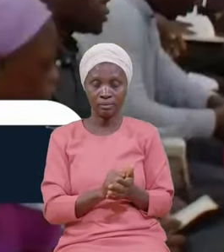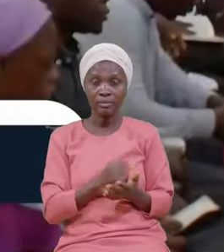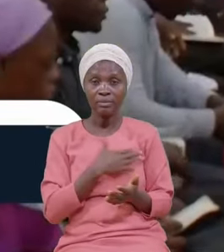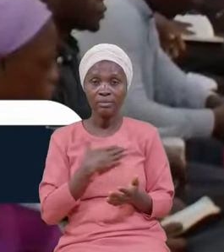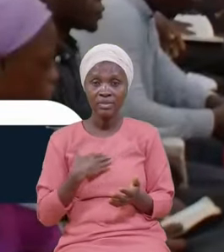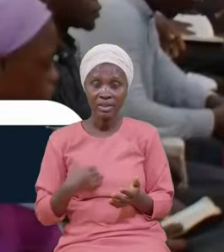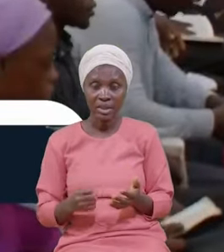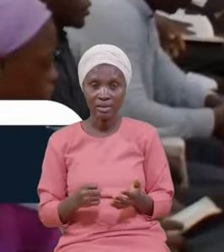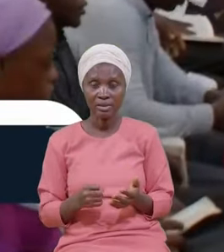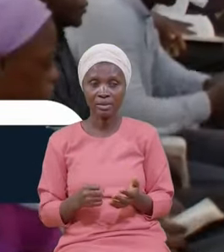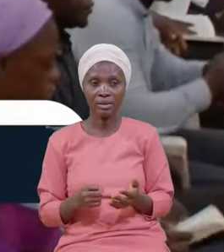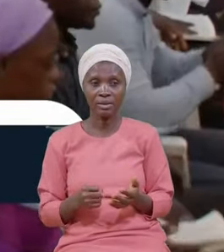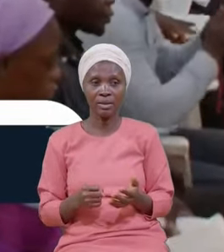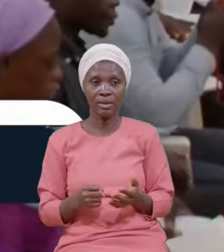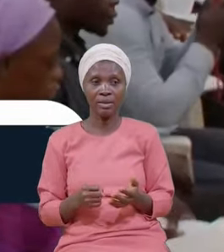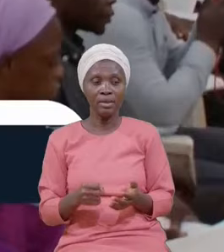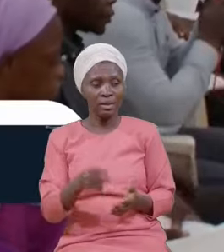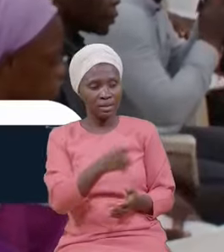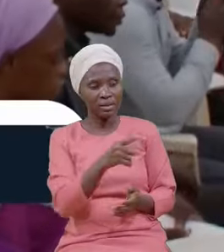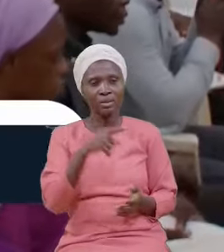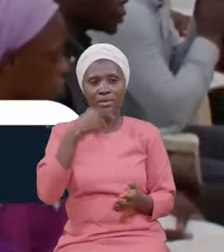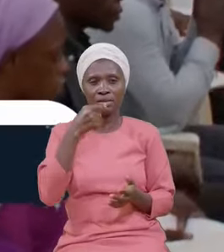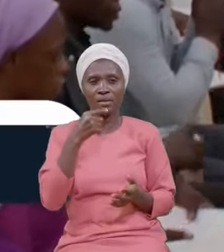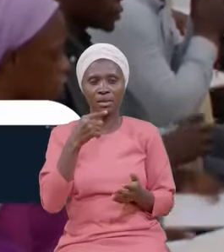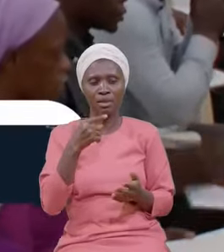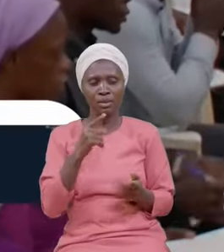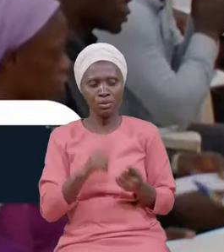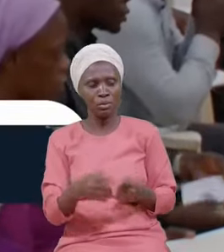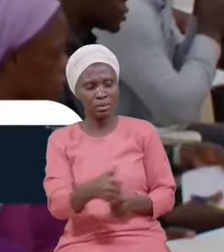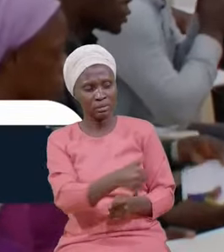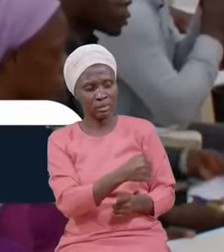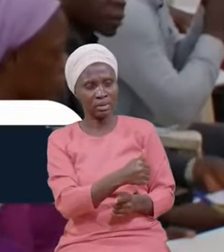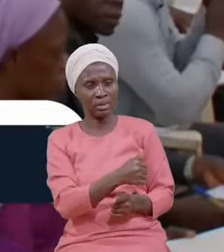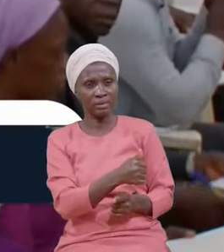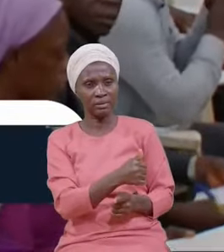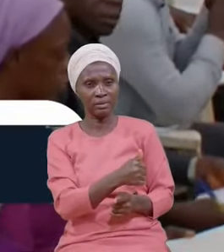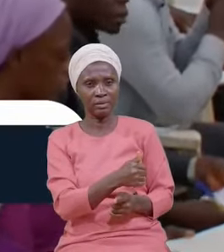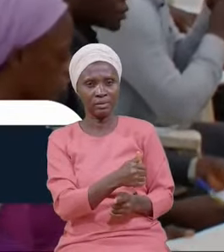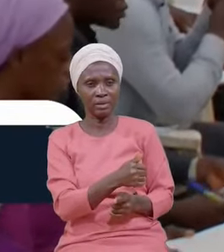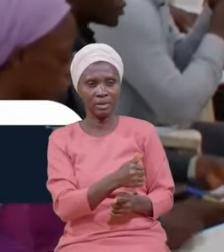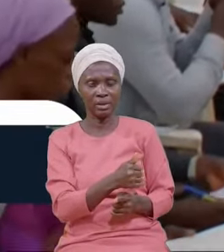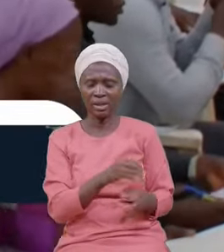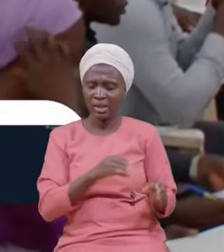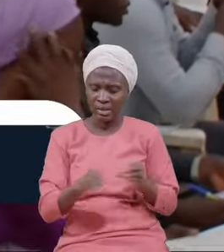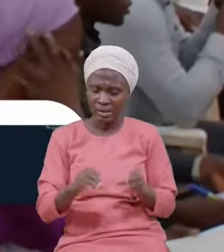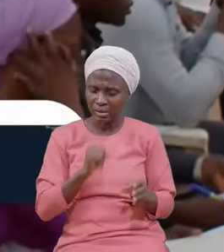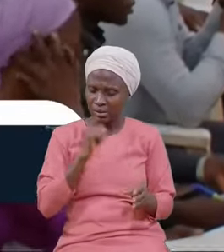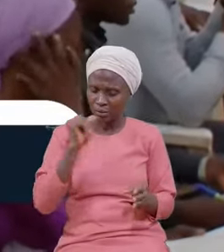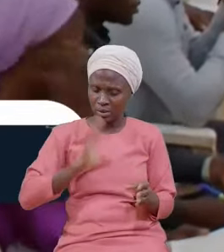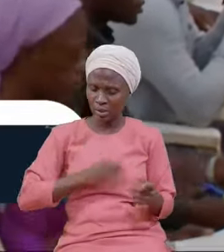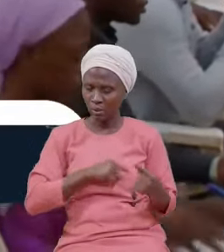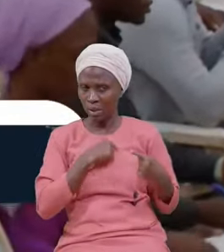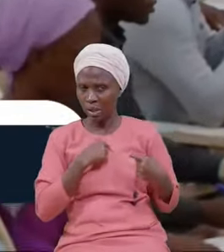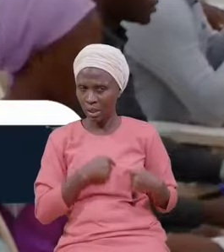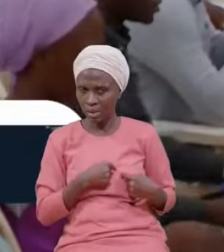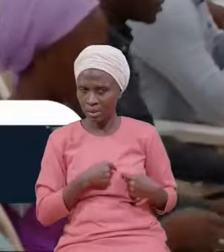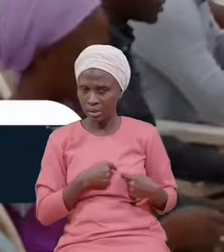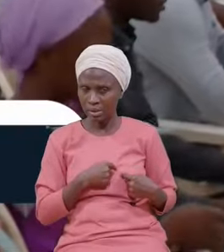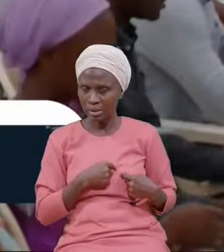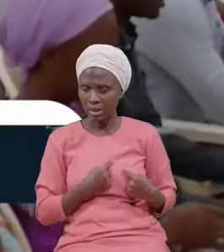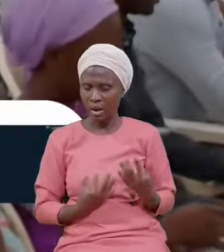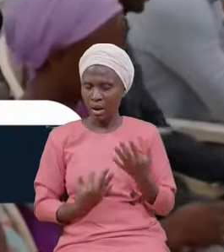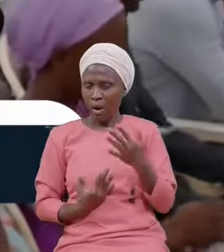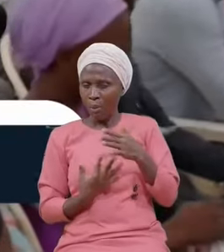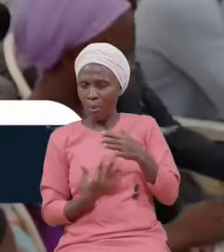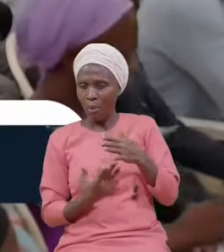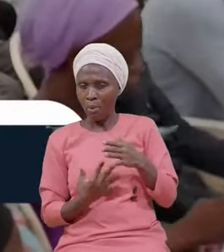said one to another did not our heart burn